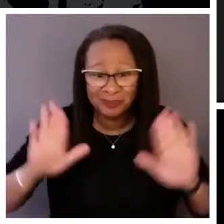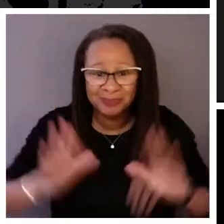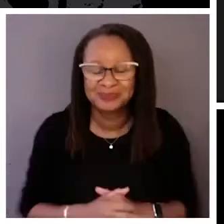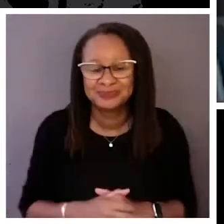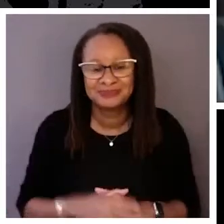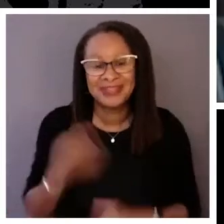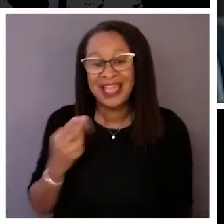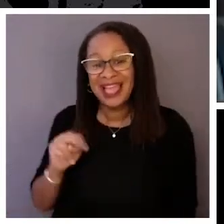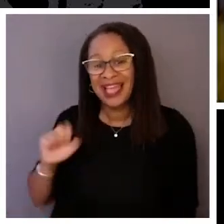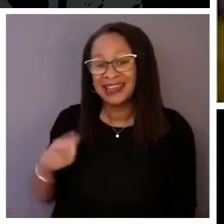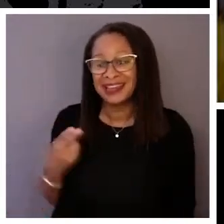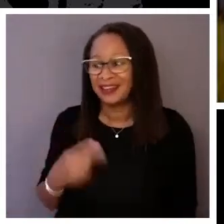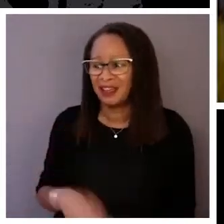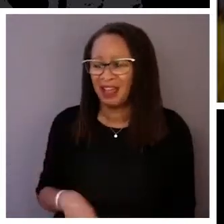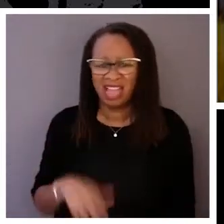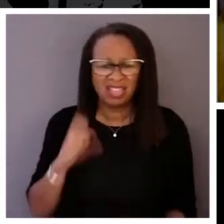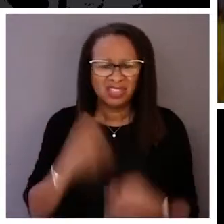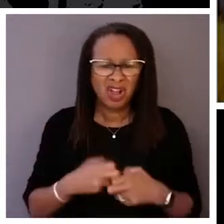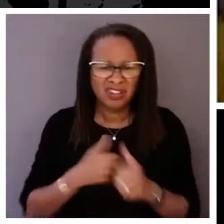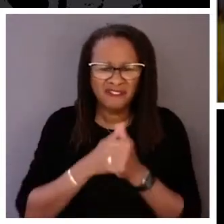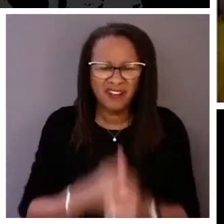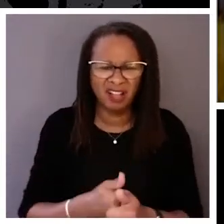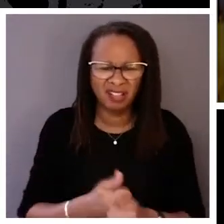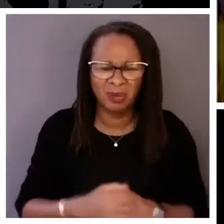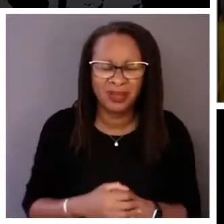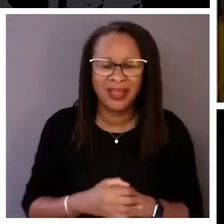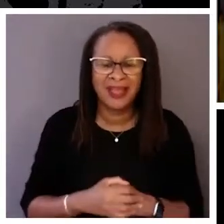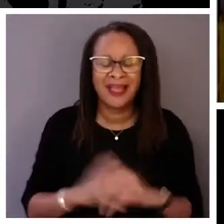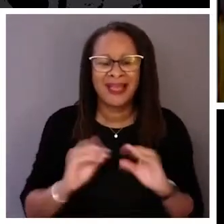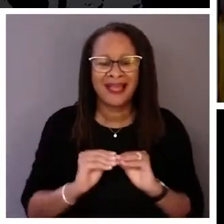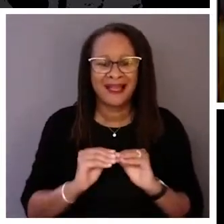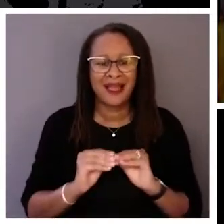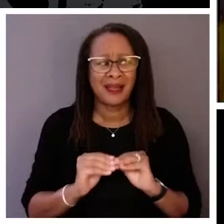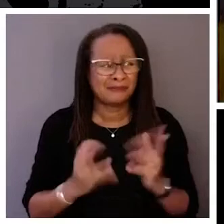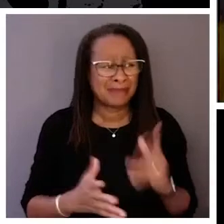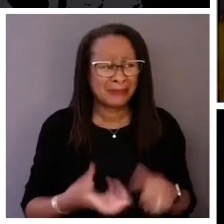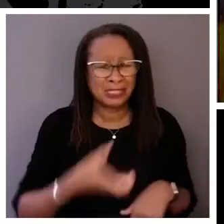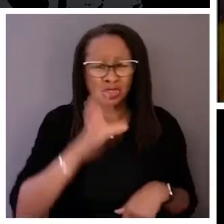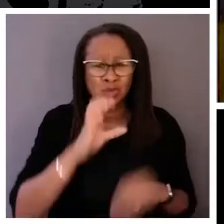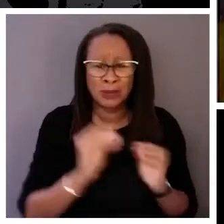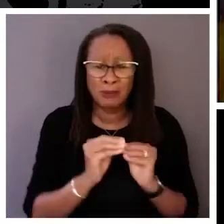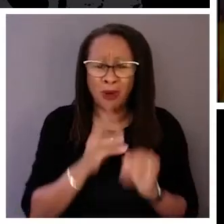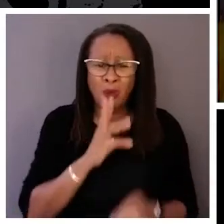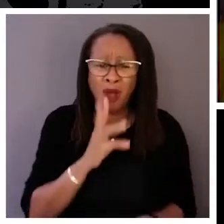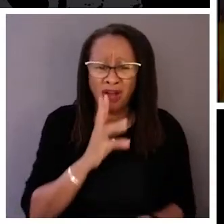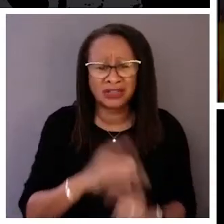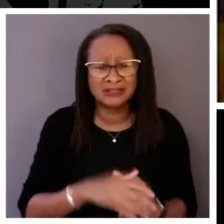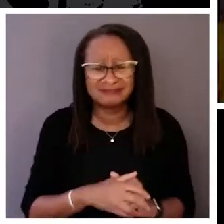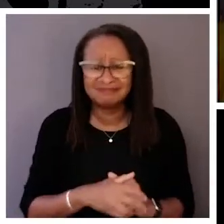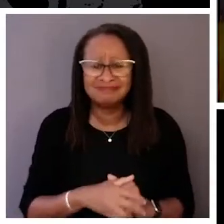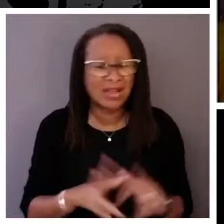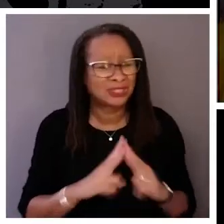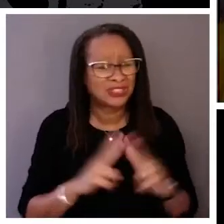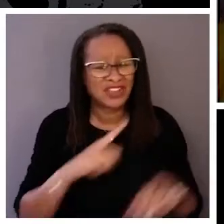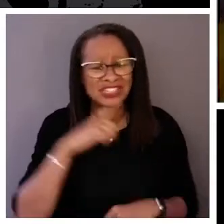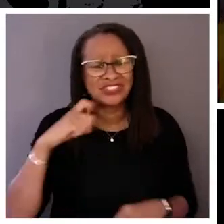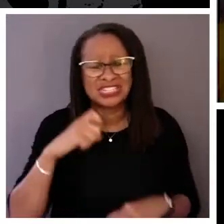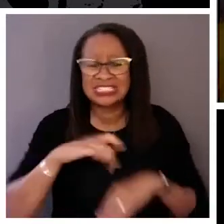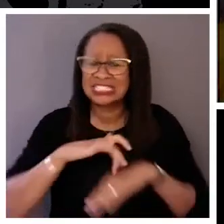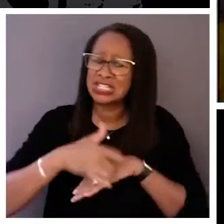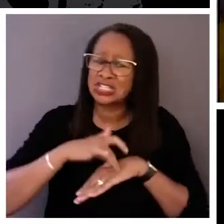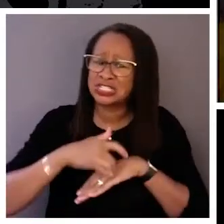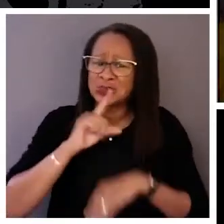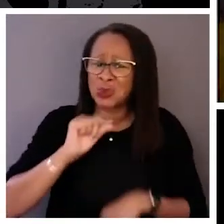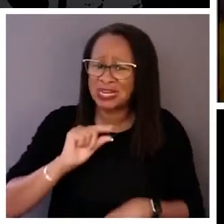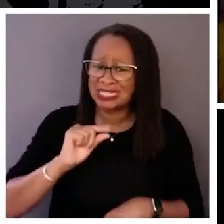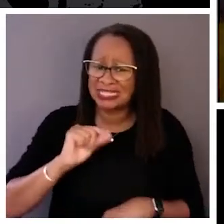up. Hannah? Man, that's hard to follow. I would definitely tell myself to drink more water. I was severely dehydrated in